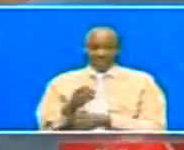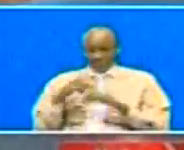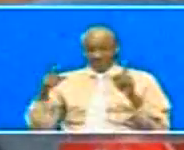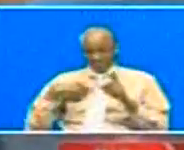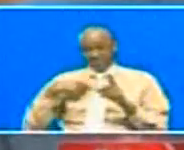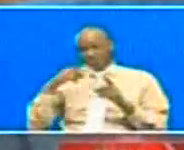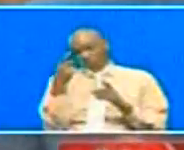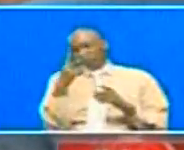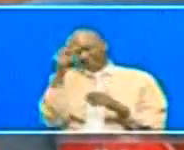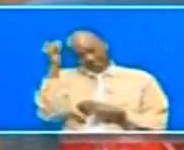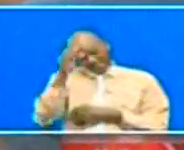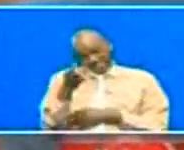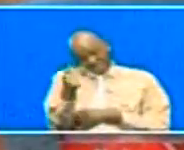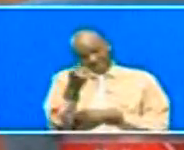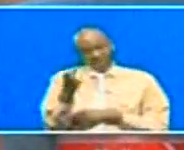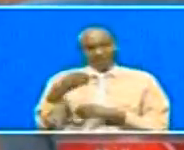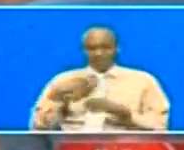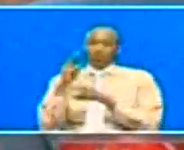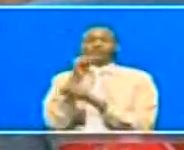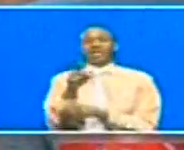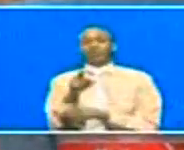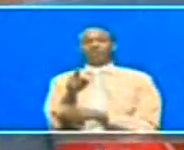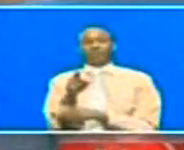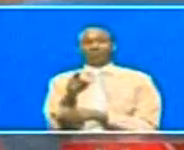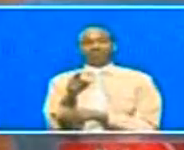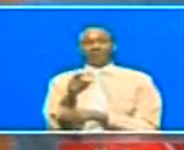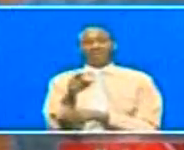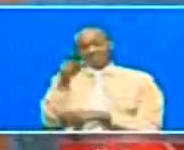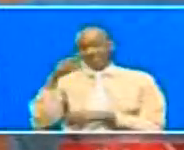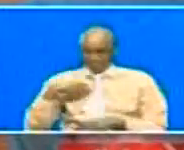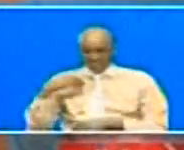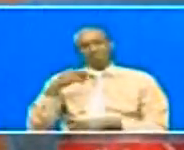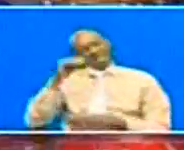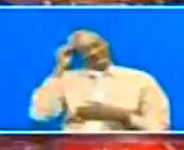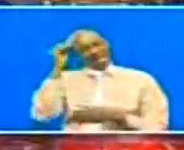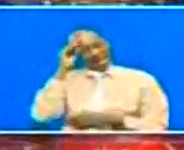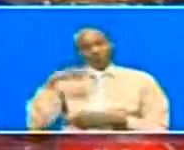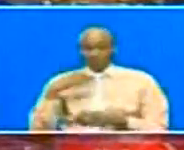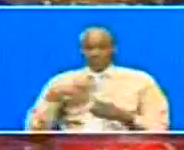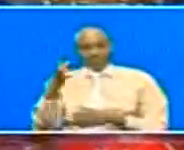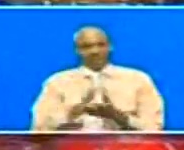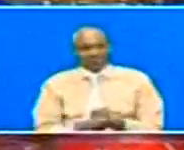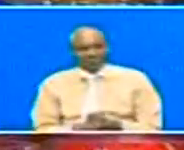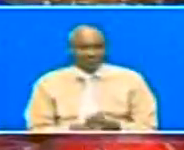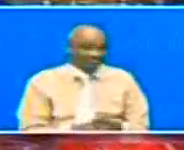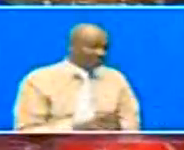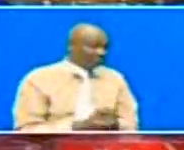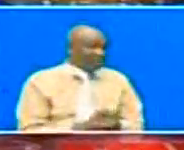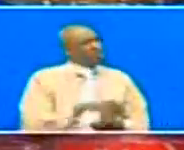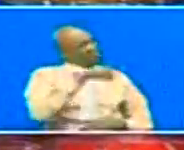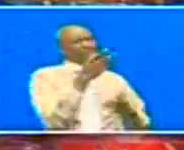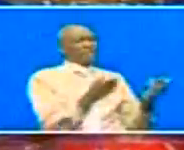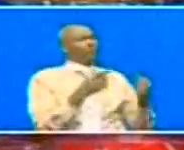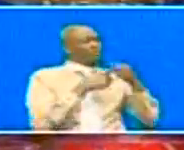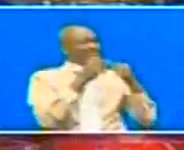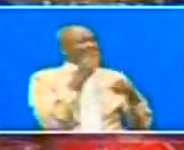extract just about 20% and I run with it. Because they have educated me so much. I was about to say that, Fred. Yes. Even you, now you're in your 60s,